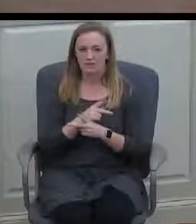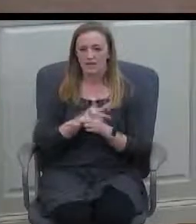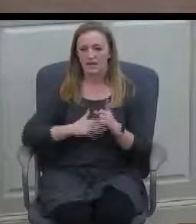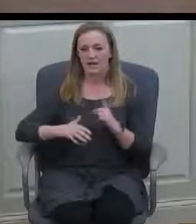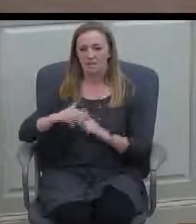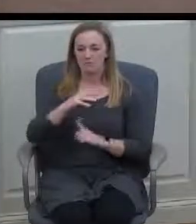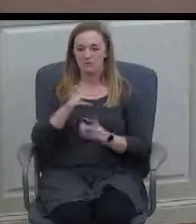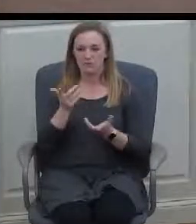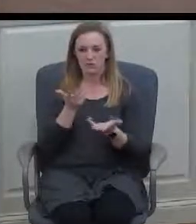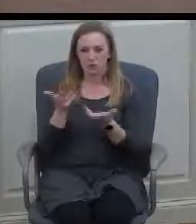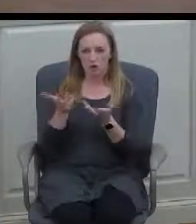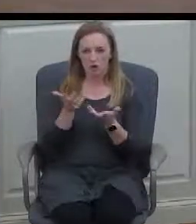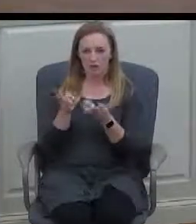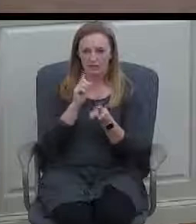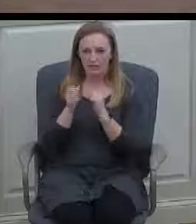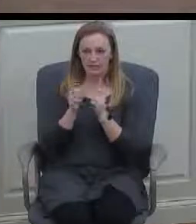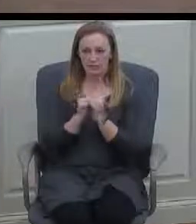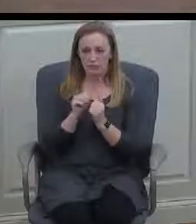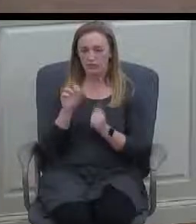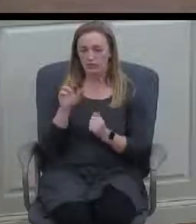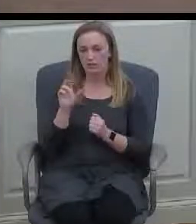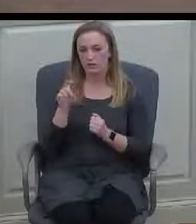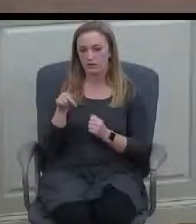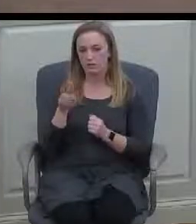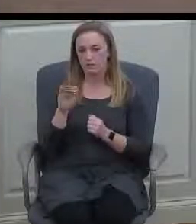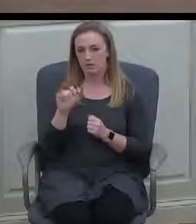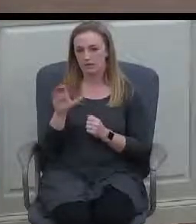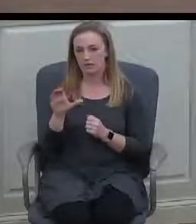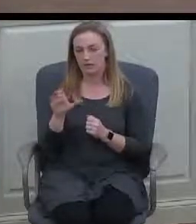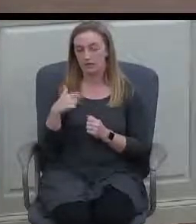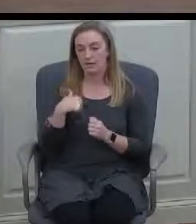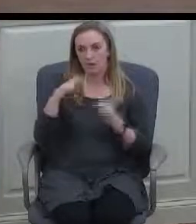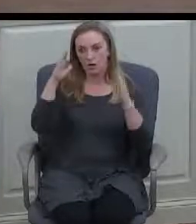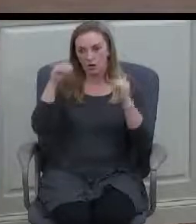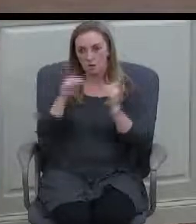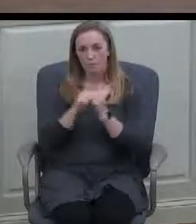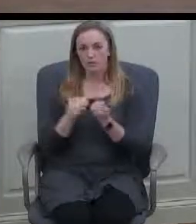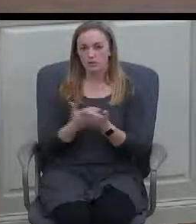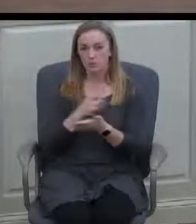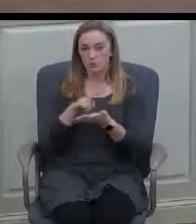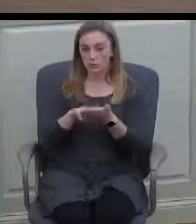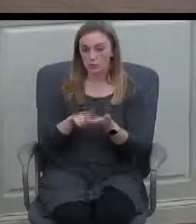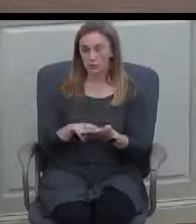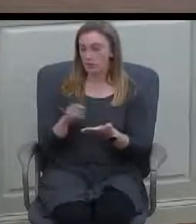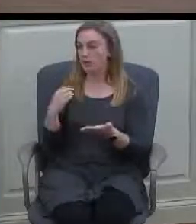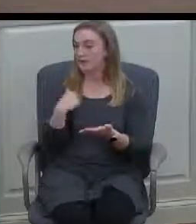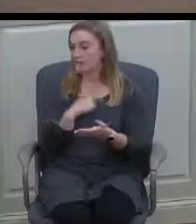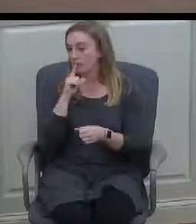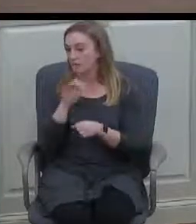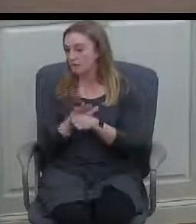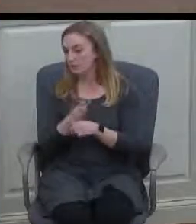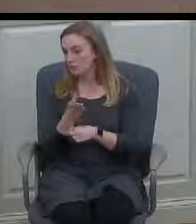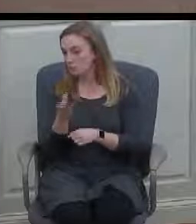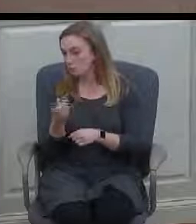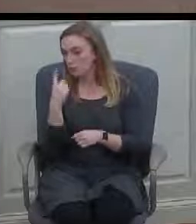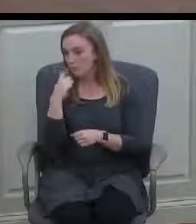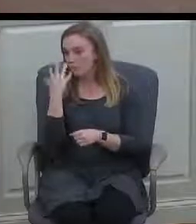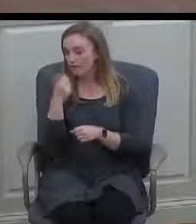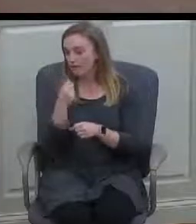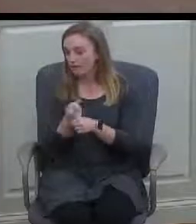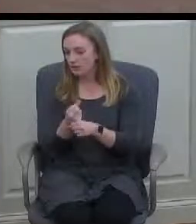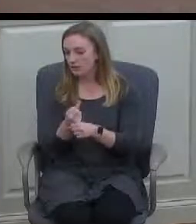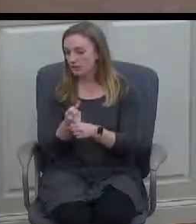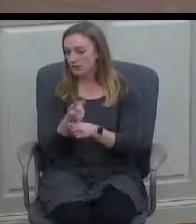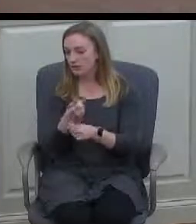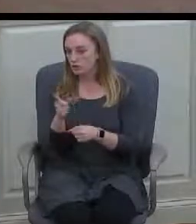to Republic about it. I'm hoping with this new contract, we can kind of, hey, if we recommit to you all for 5 years, you need